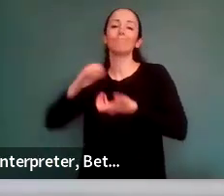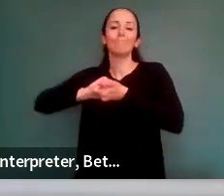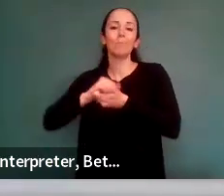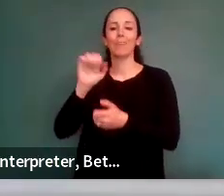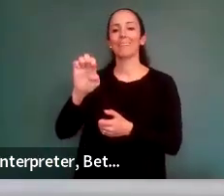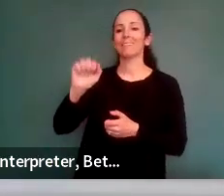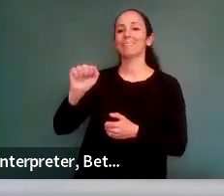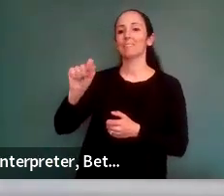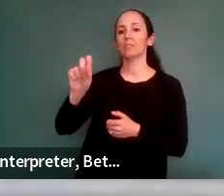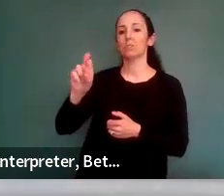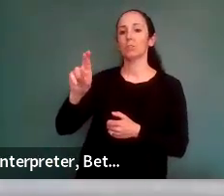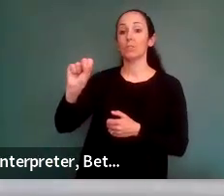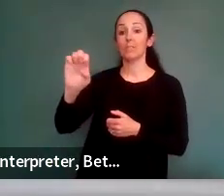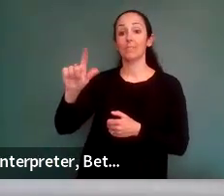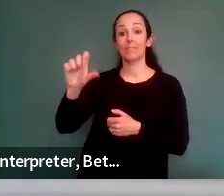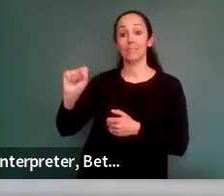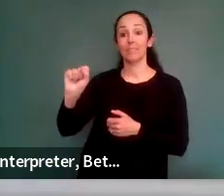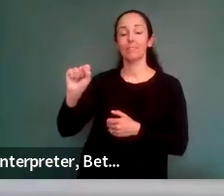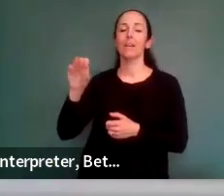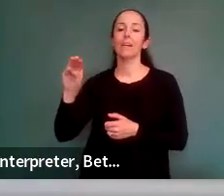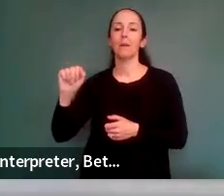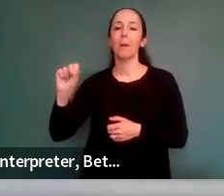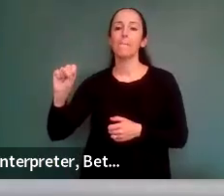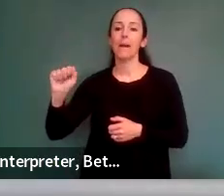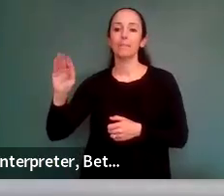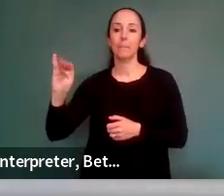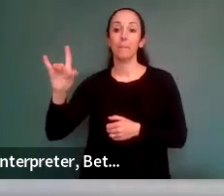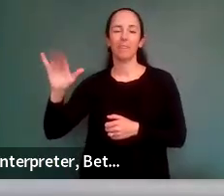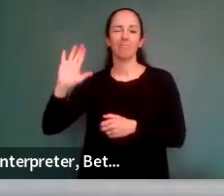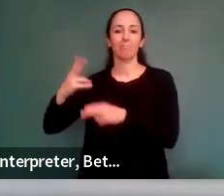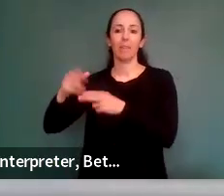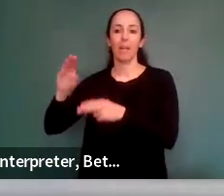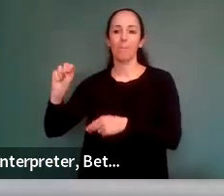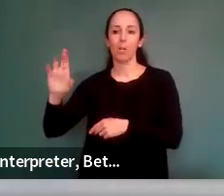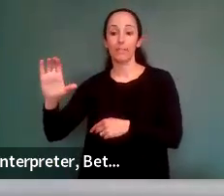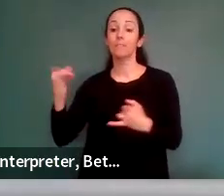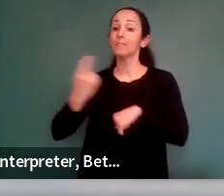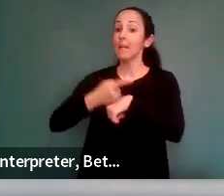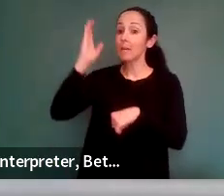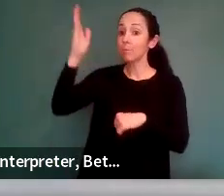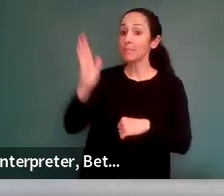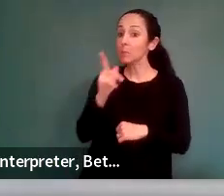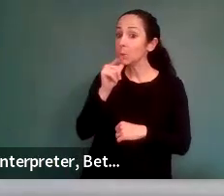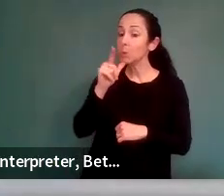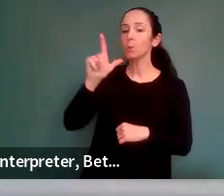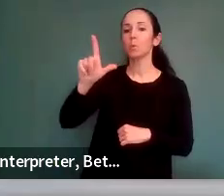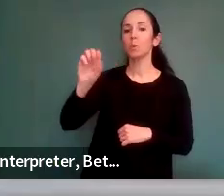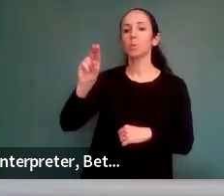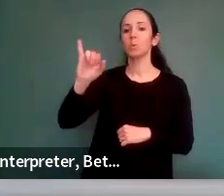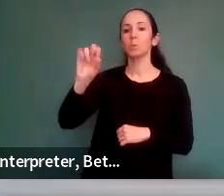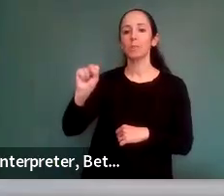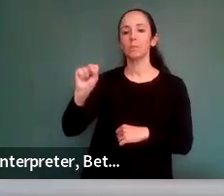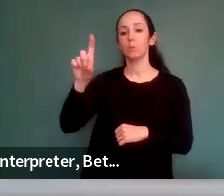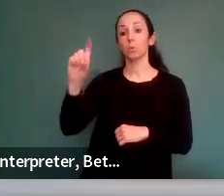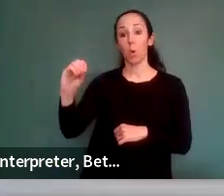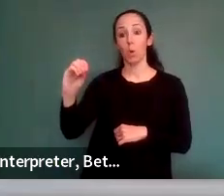and Massability, formerly MRC. Today, the presenters are Louis Doe and Izzy Bermudez